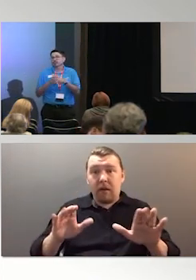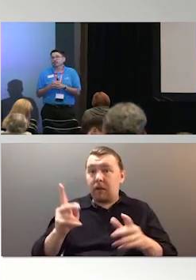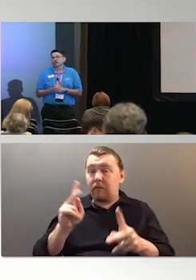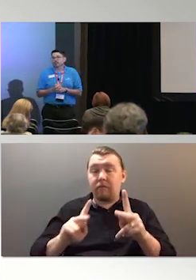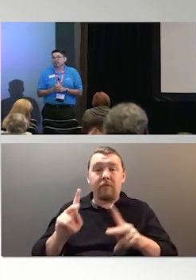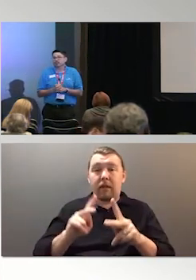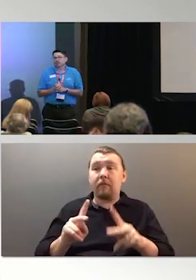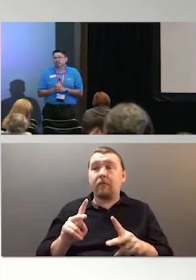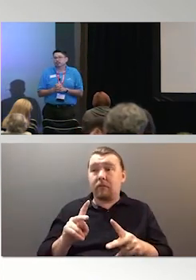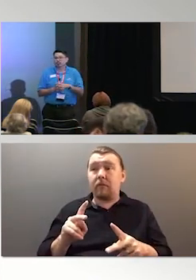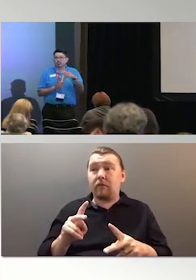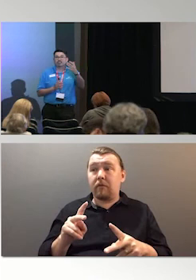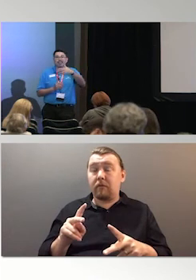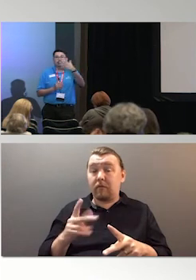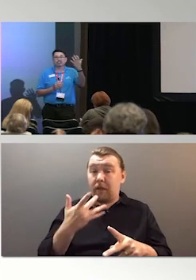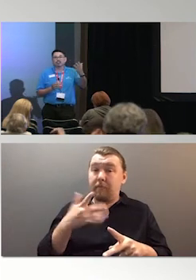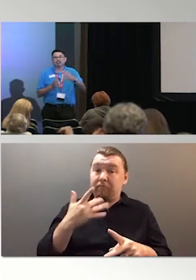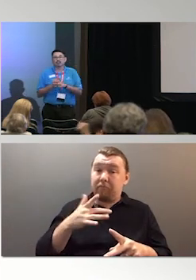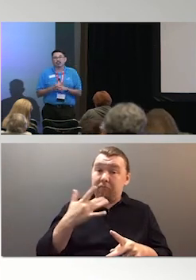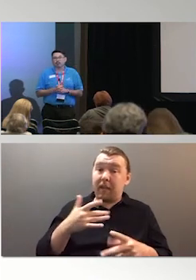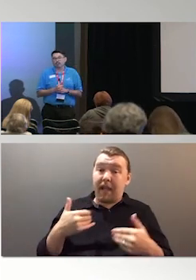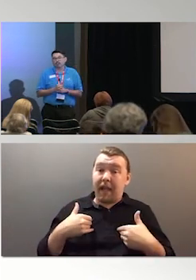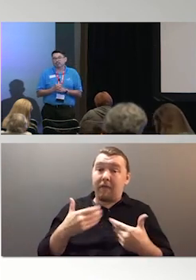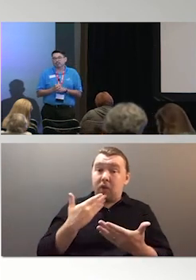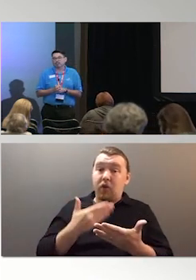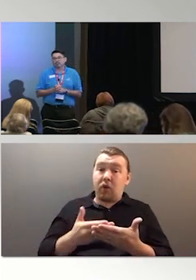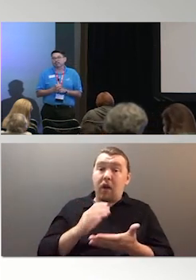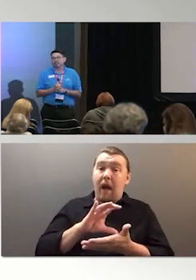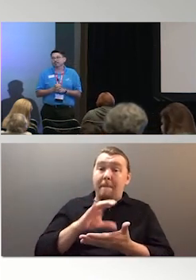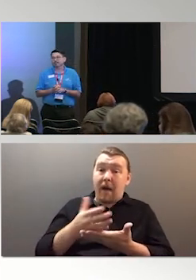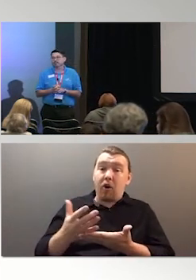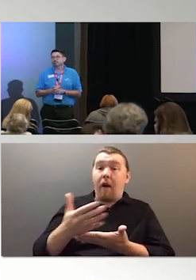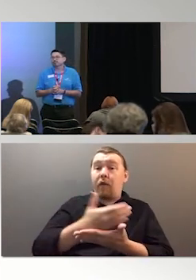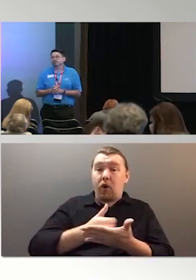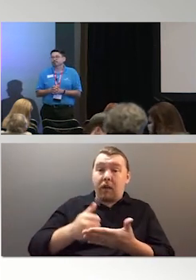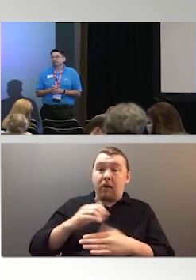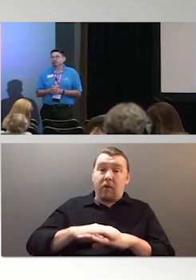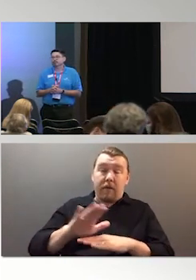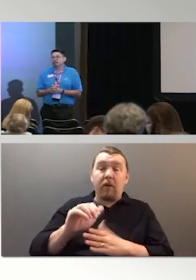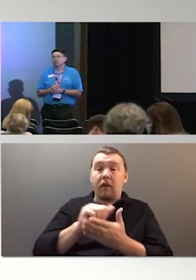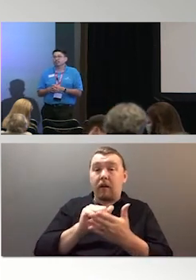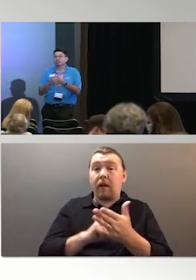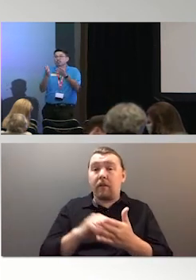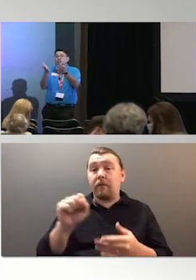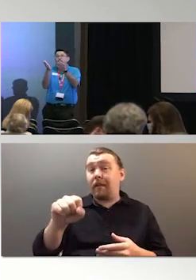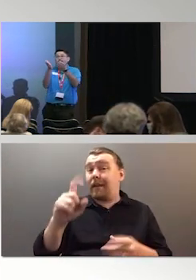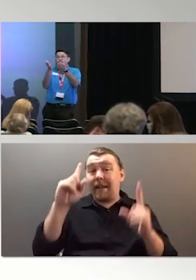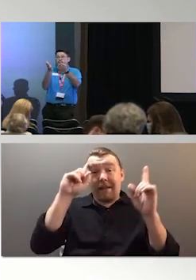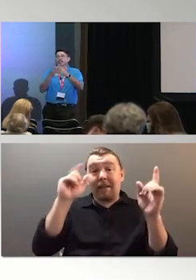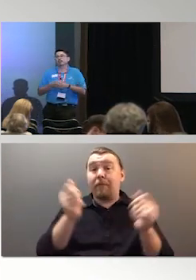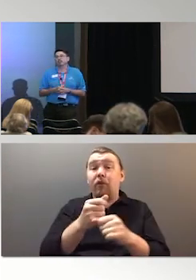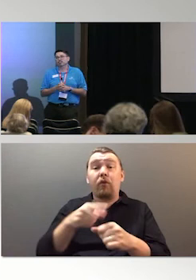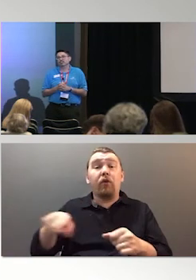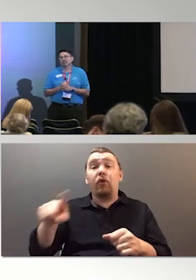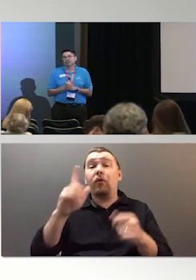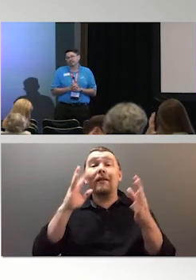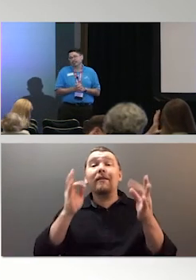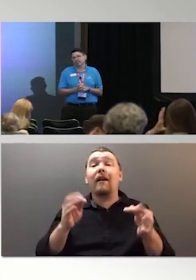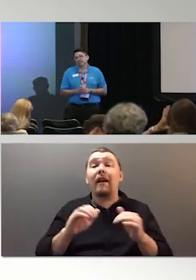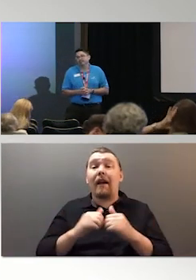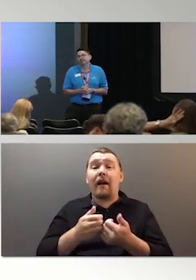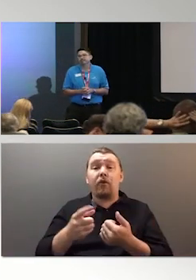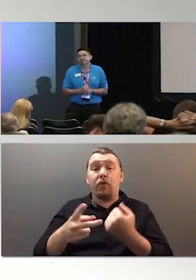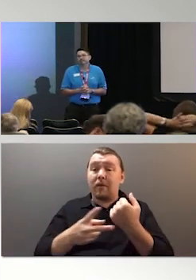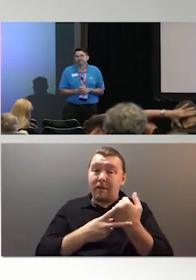been, fortunate to have significant amount of earnings on their account. So, but it's up to you. You get to choose how you want to save or